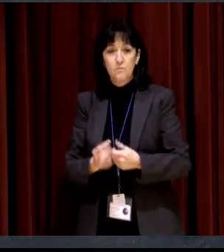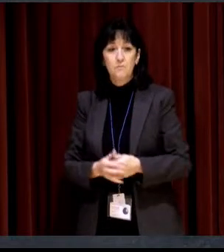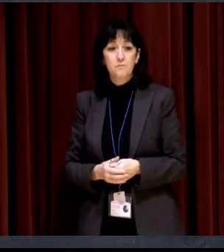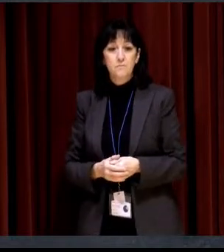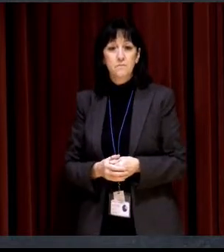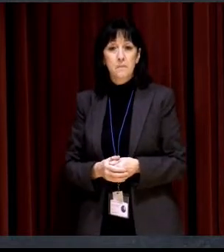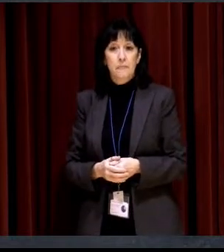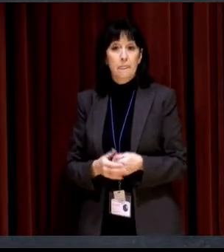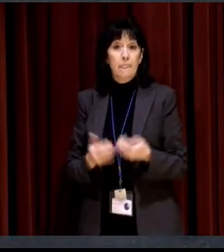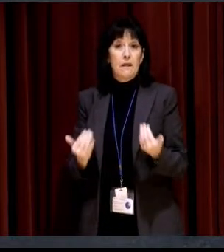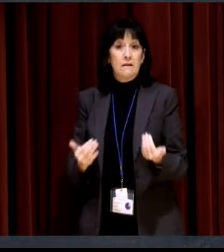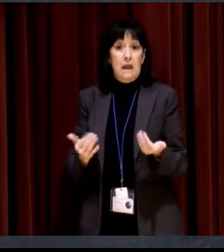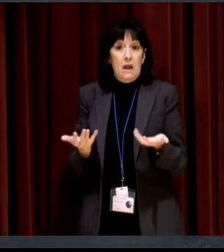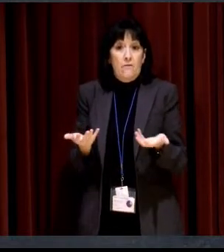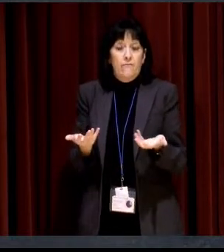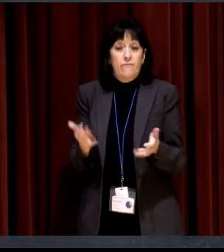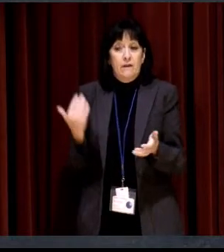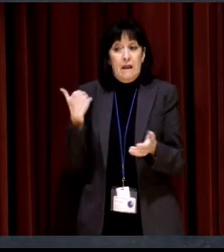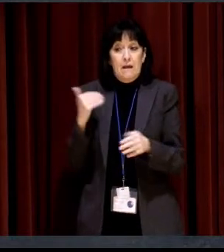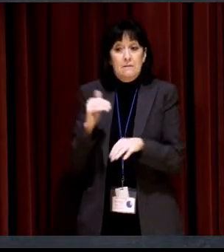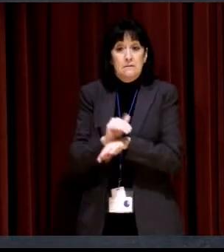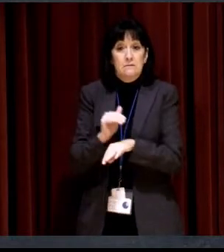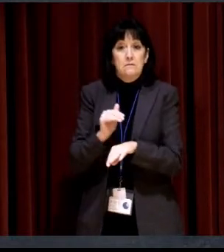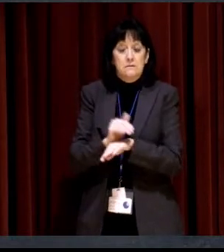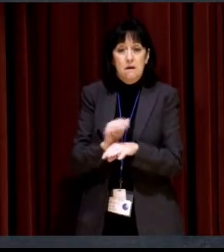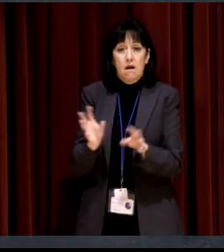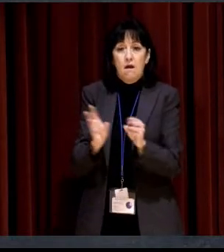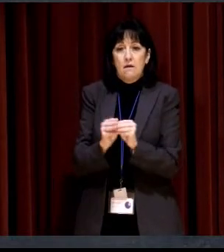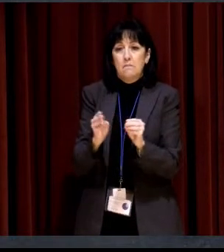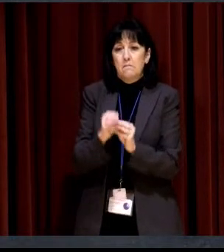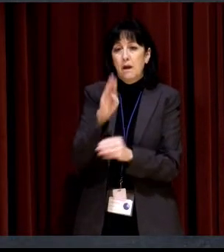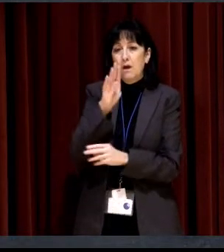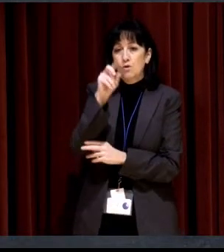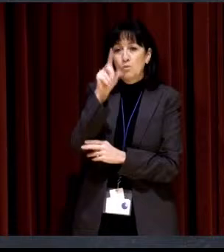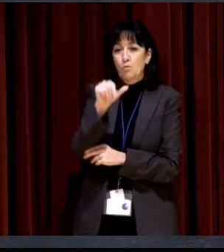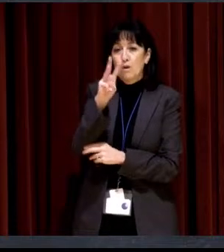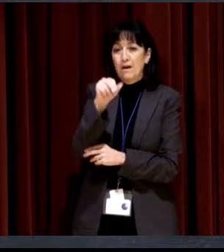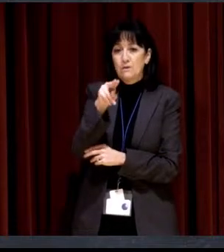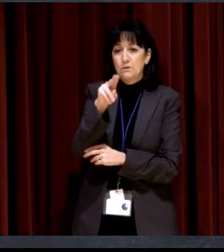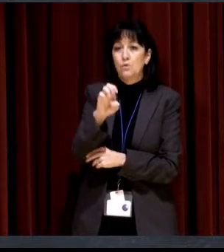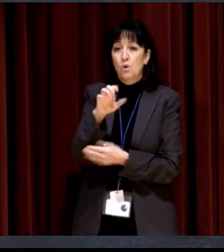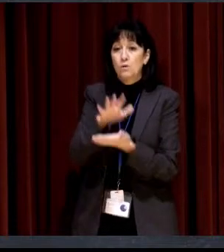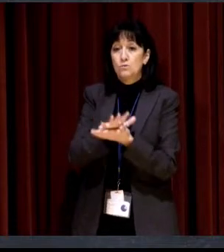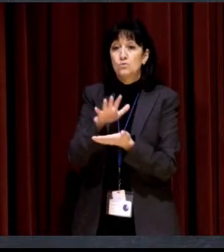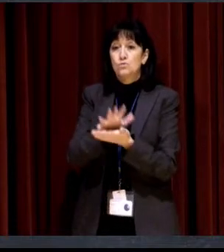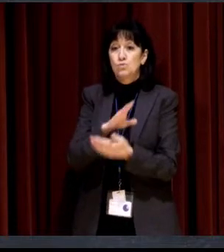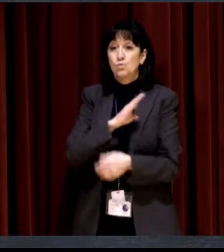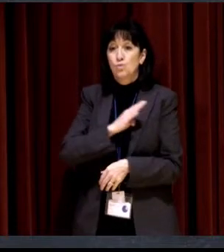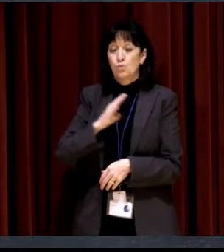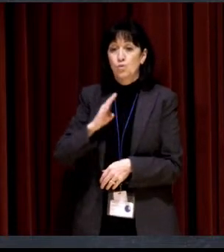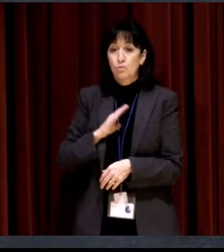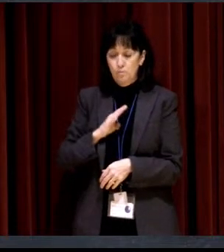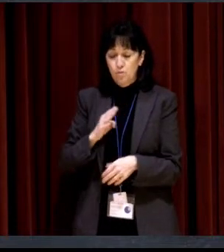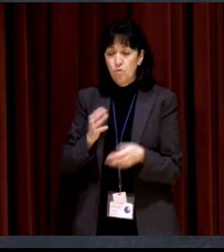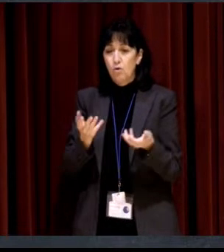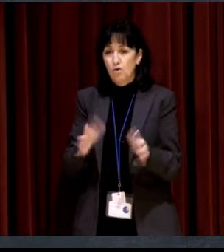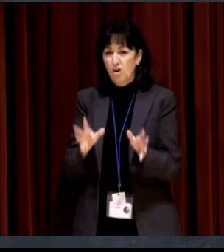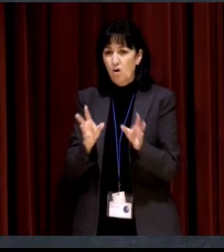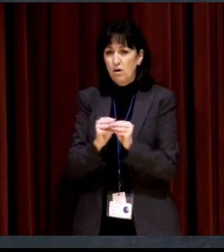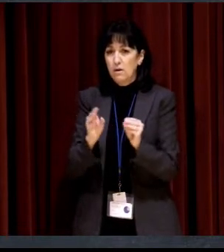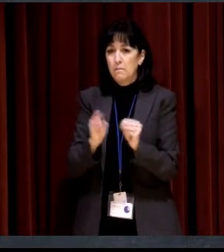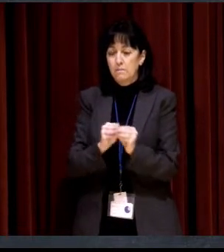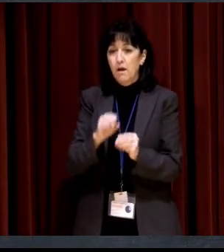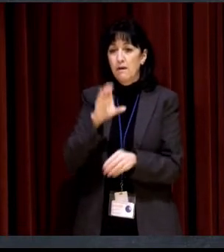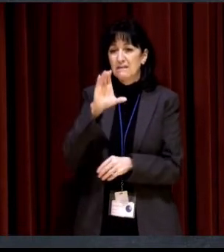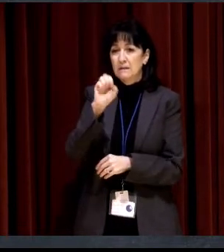3 school boards. Last night we met with Brandywine School Board for the 2nd time. We've met with Christina School Board